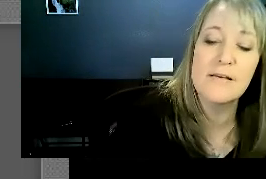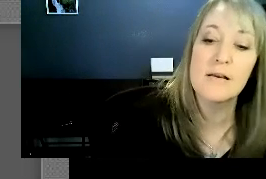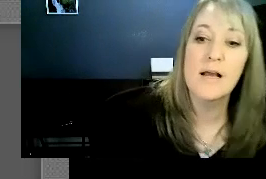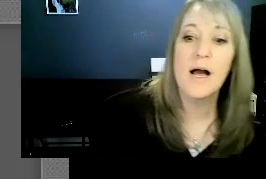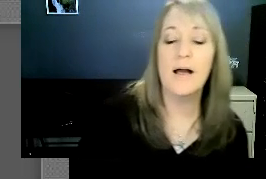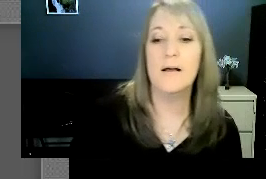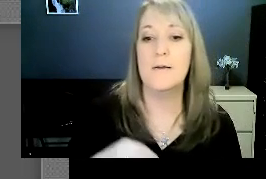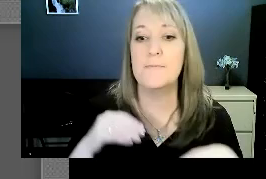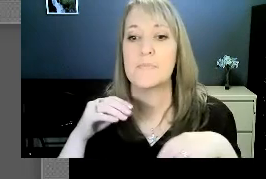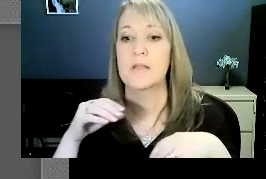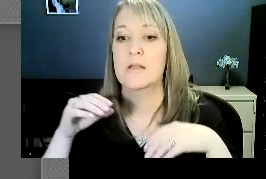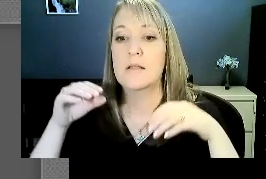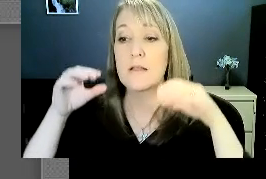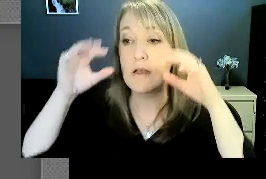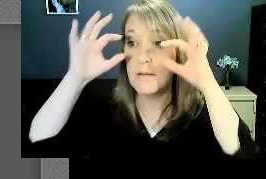signing.